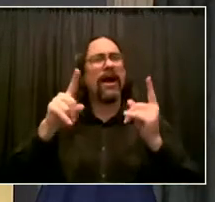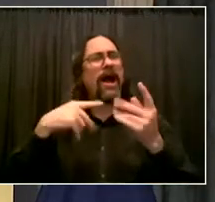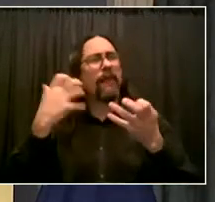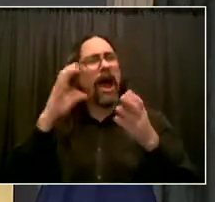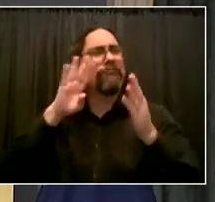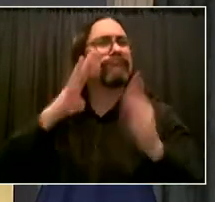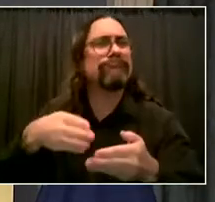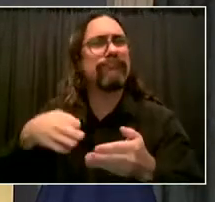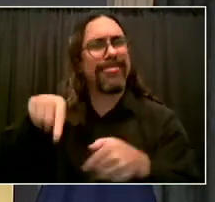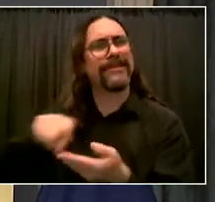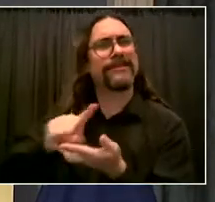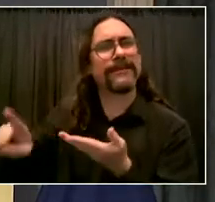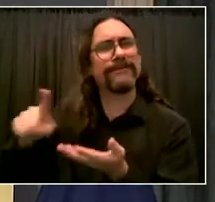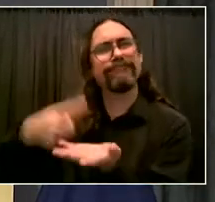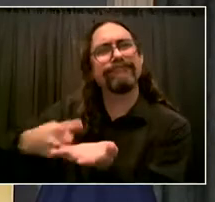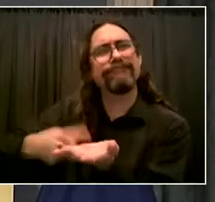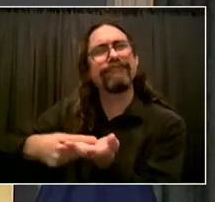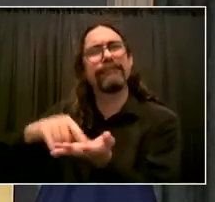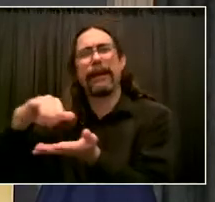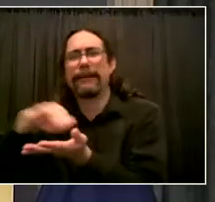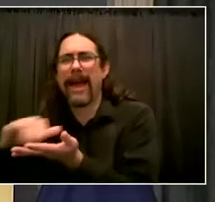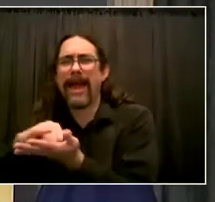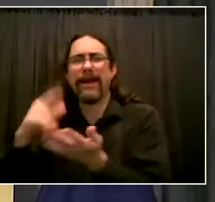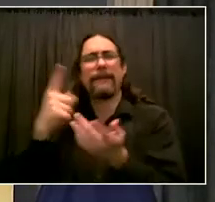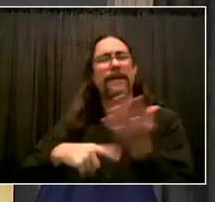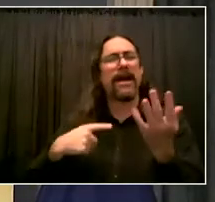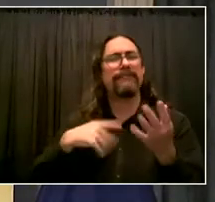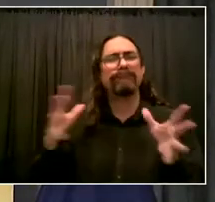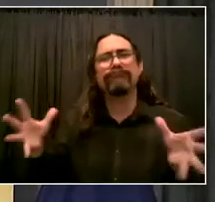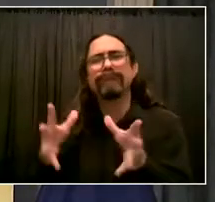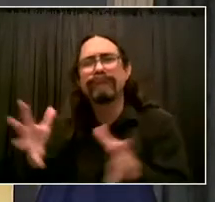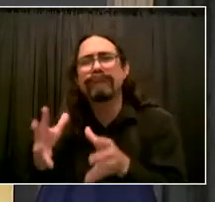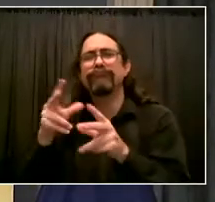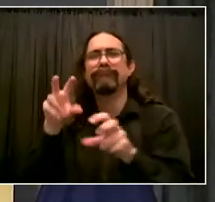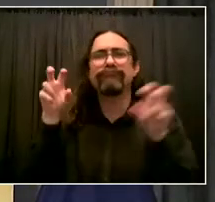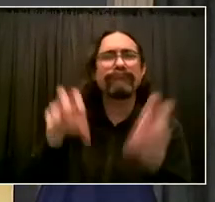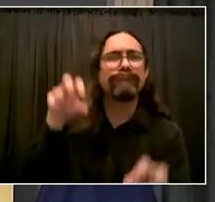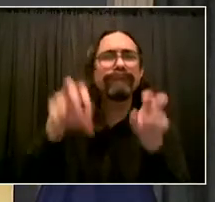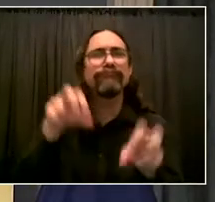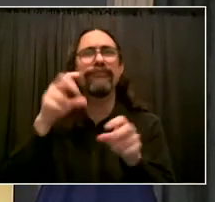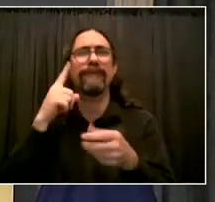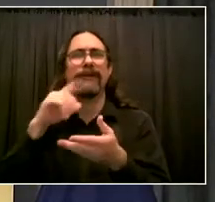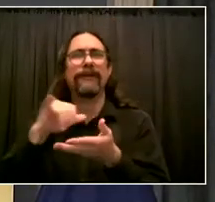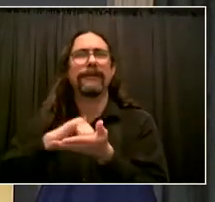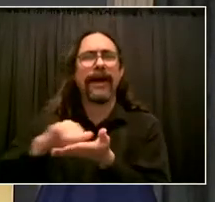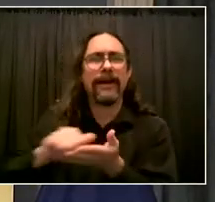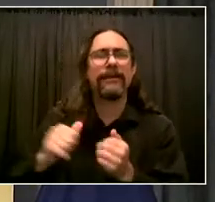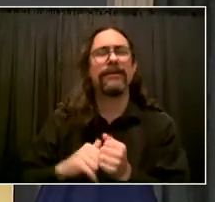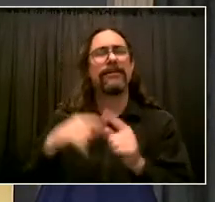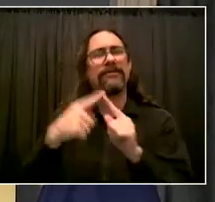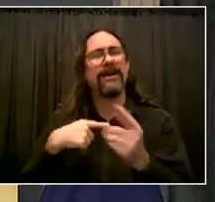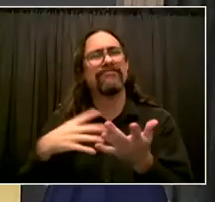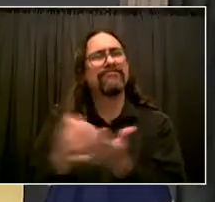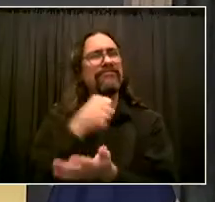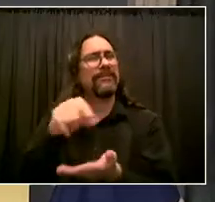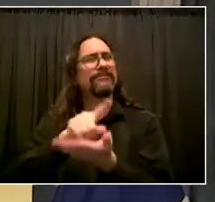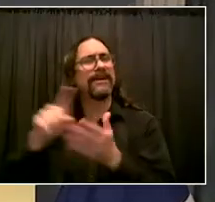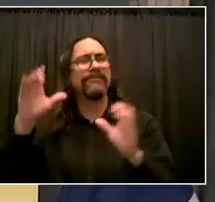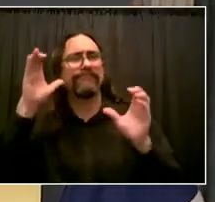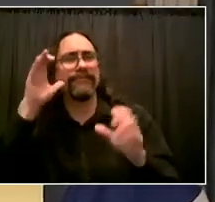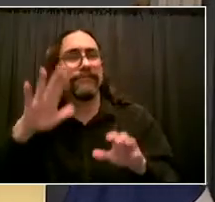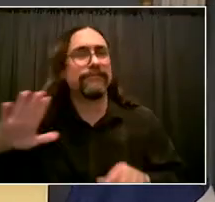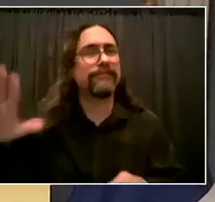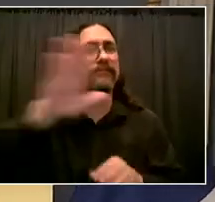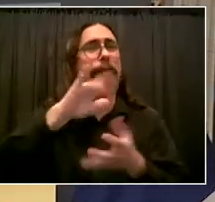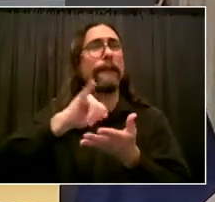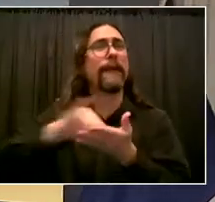to the concerns of the people of Manhattan. Today, great example of something special. We're going to be cutting ribbon on a new shared